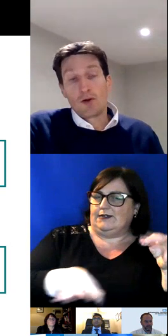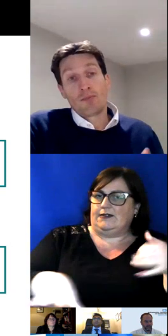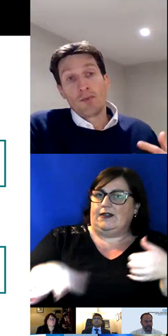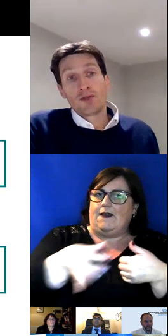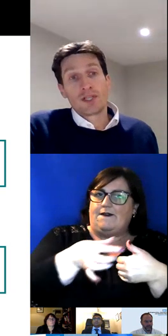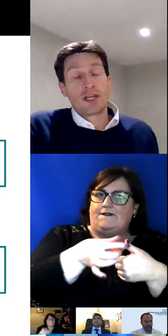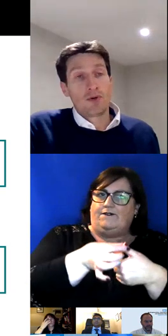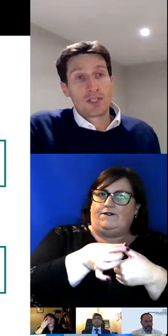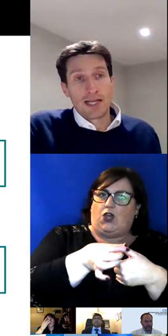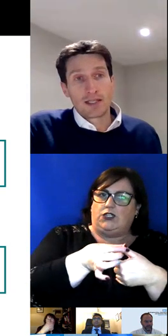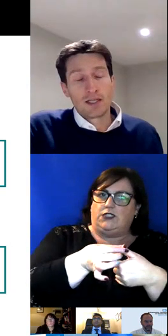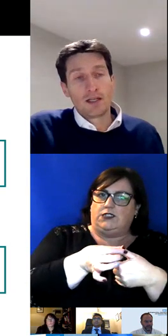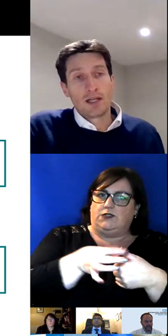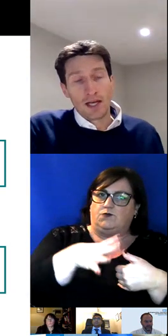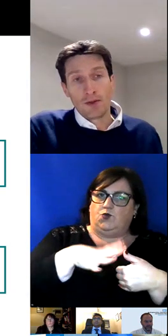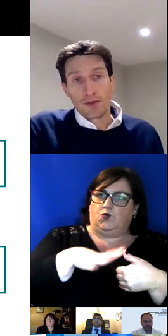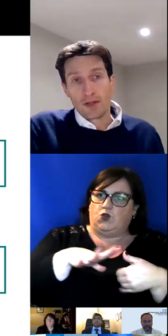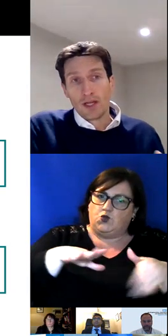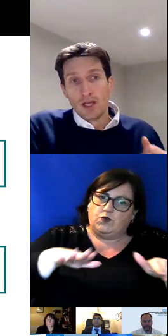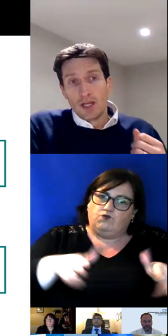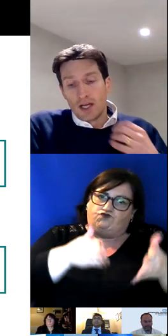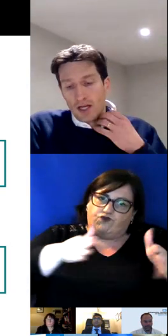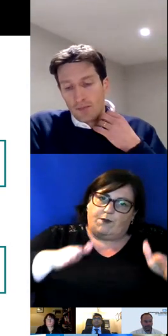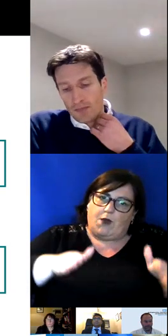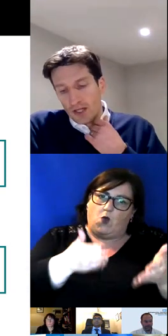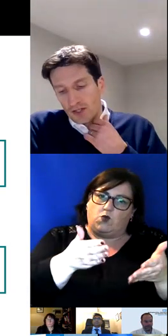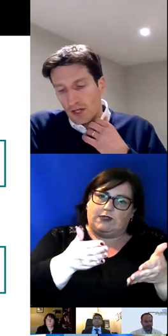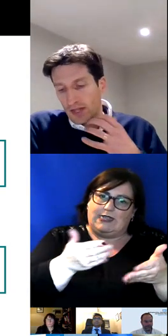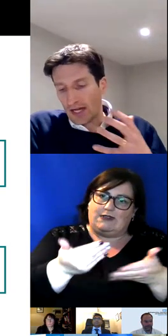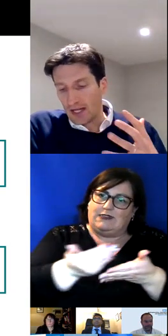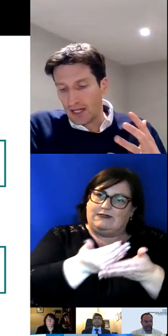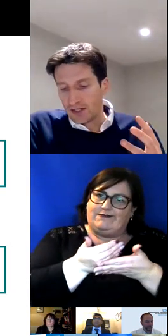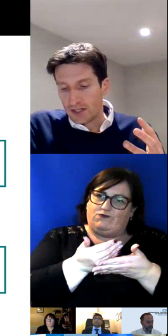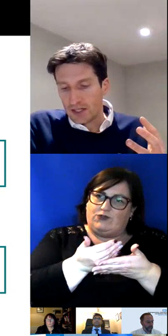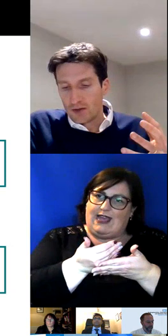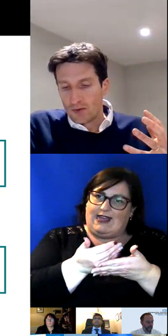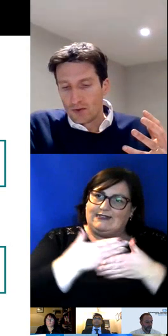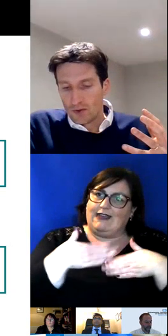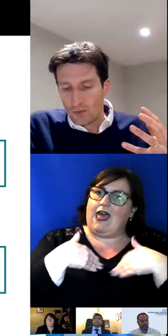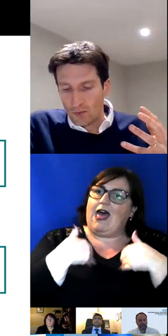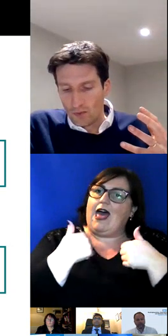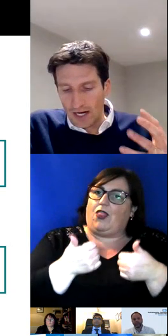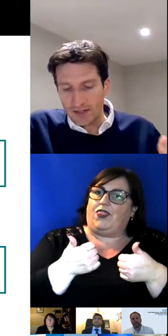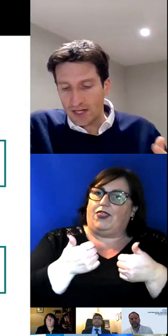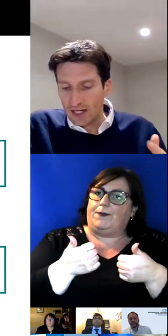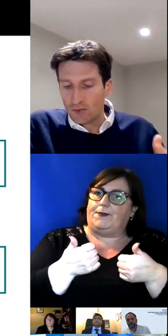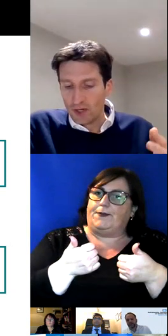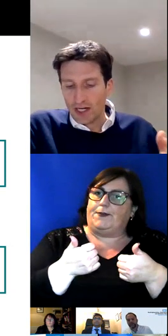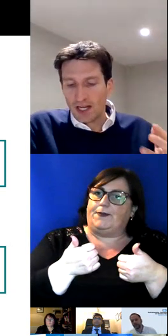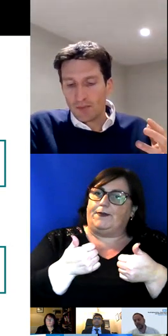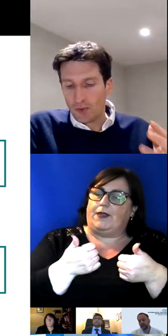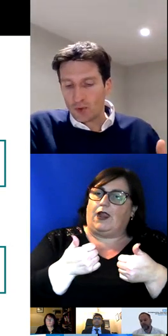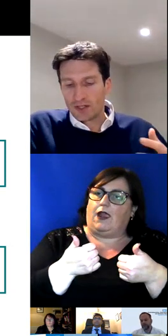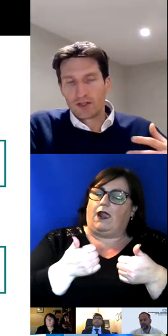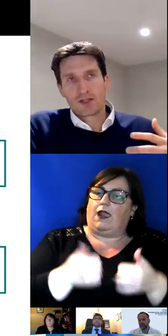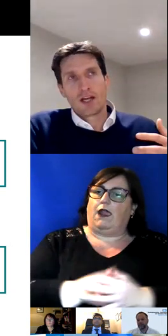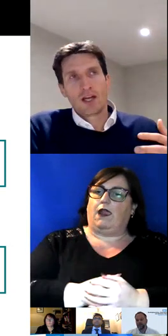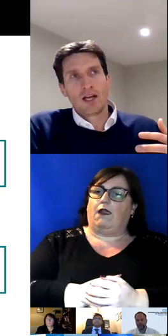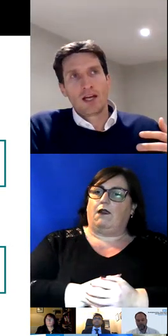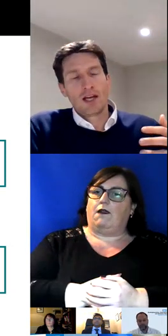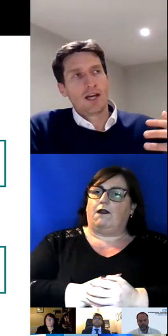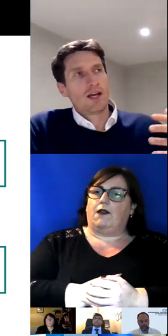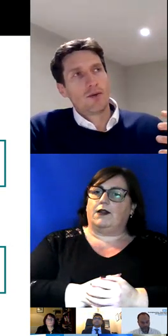is about promoting and protecting health. So that is has a really